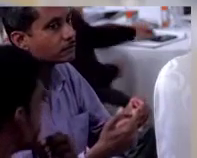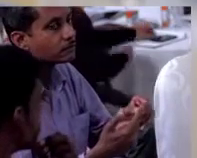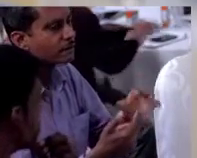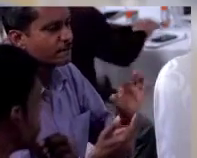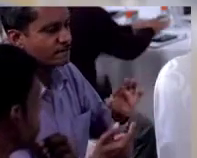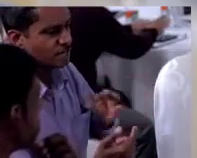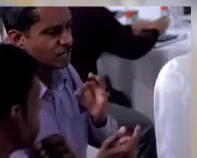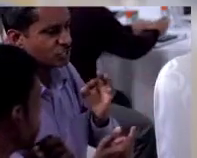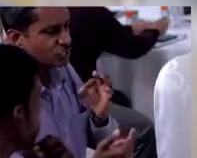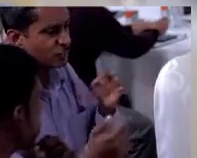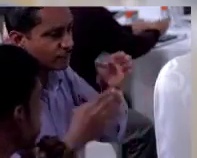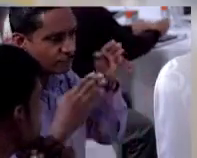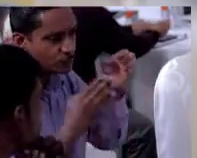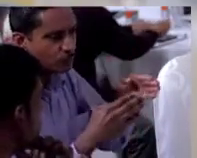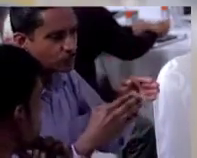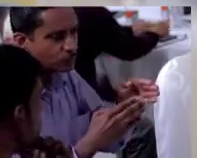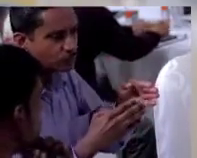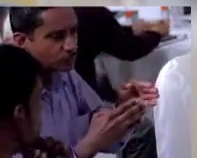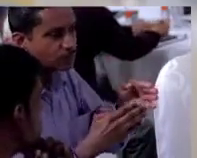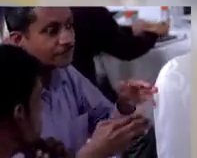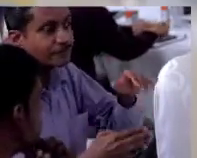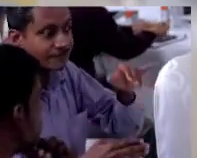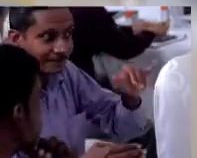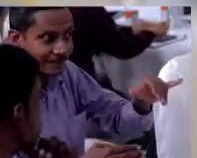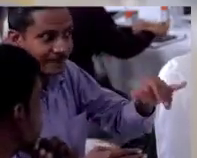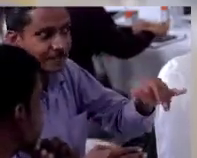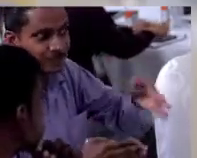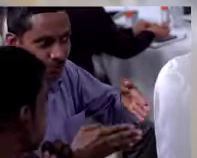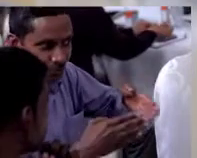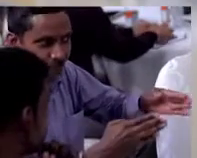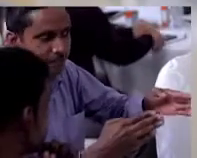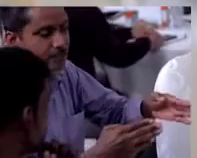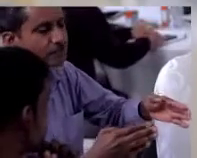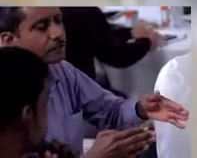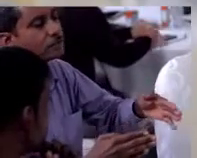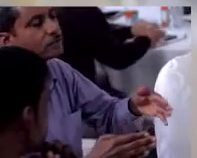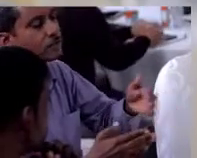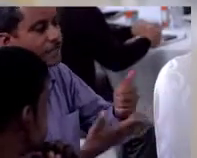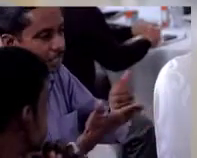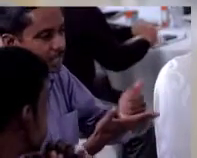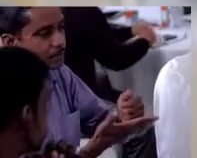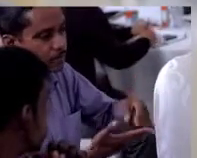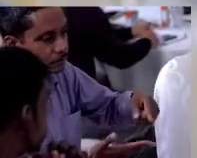a platform to give you recognition and awareness,